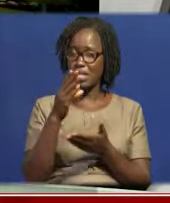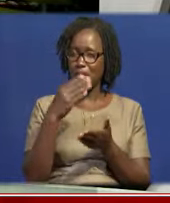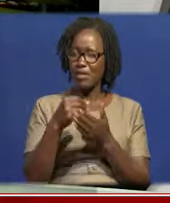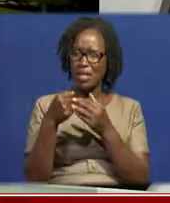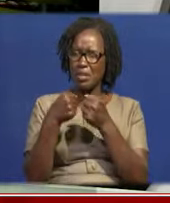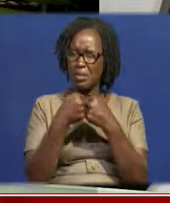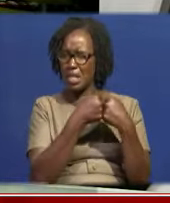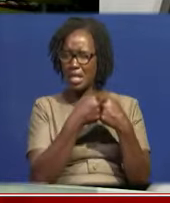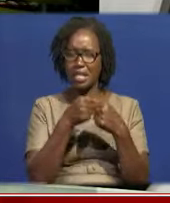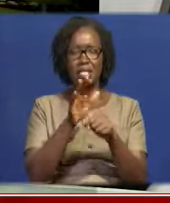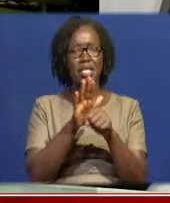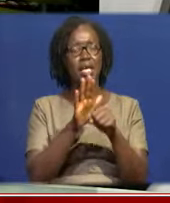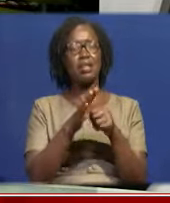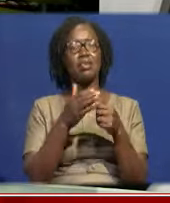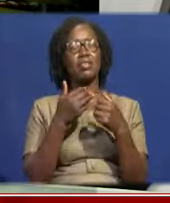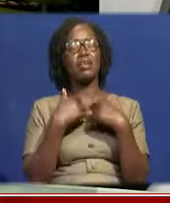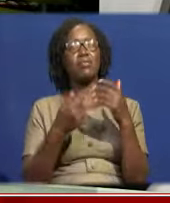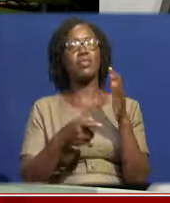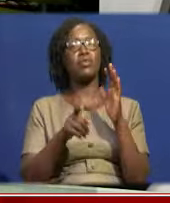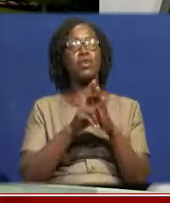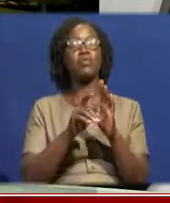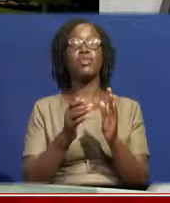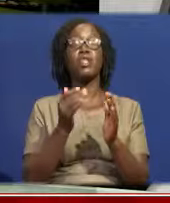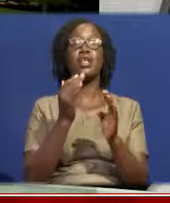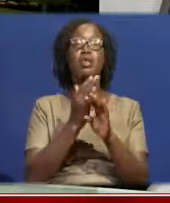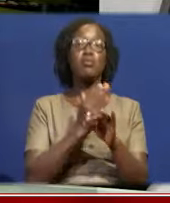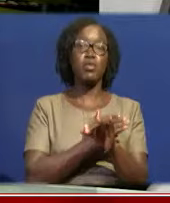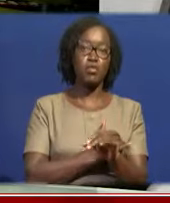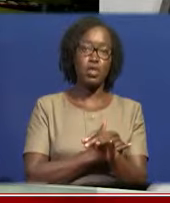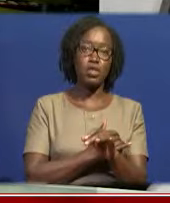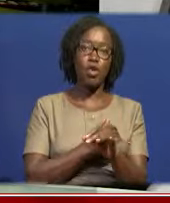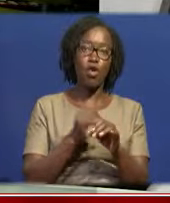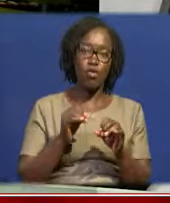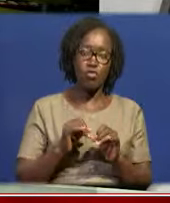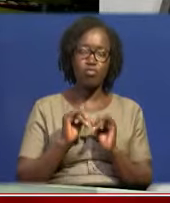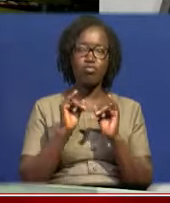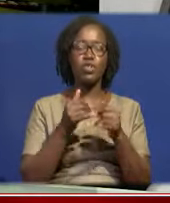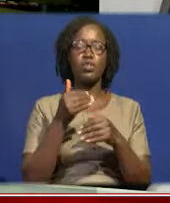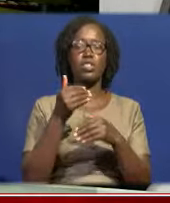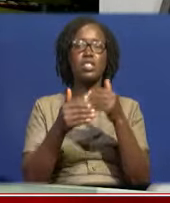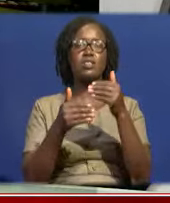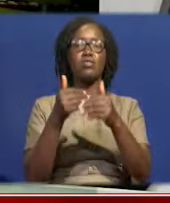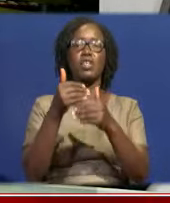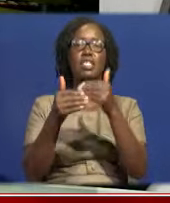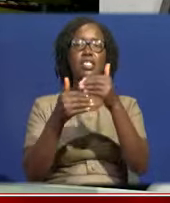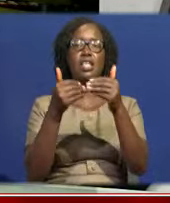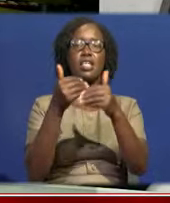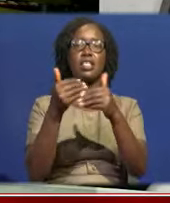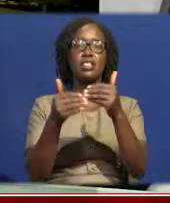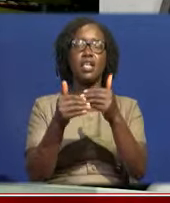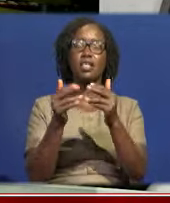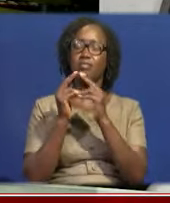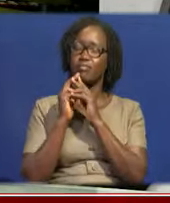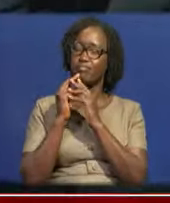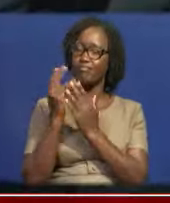financial challenges required for the modernization of transmission infrastructure. Gishuki Washira